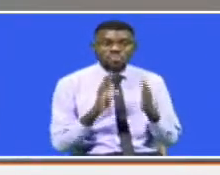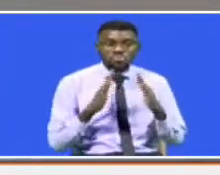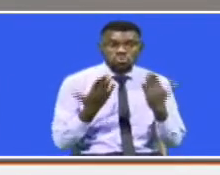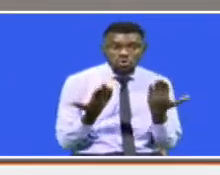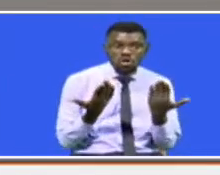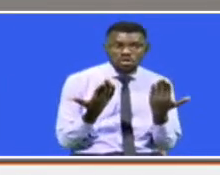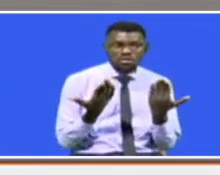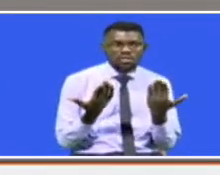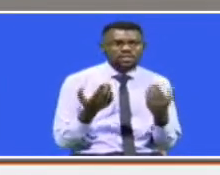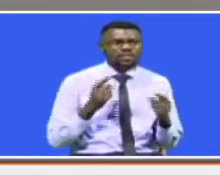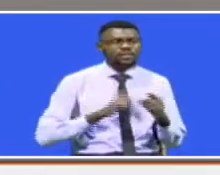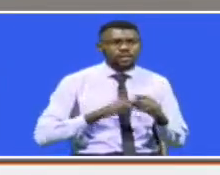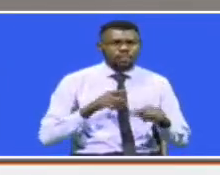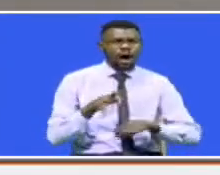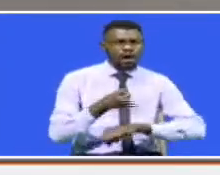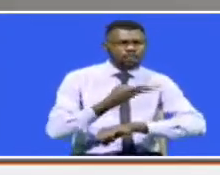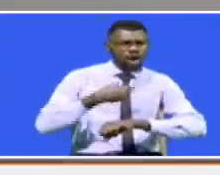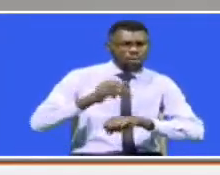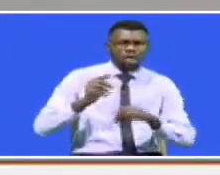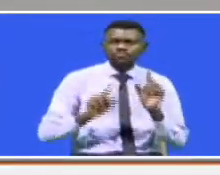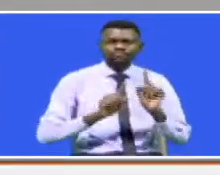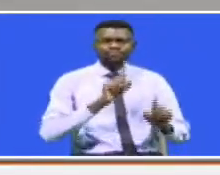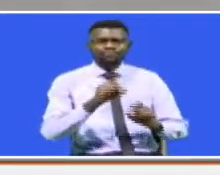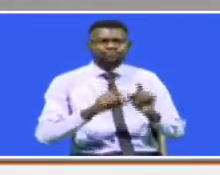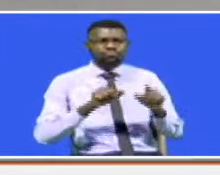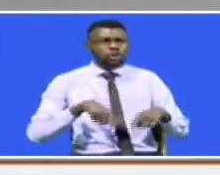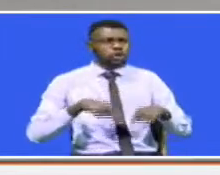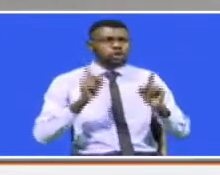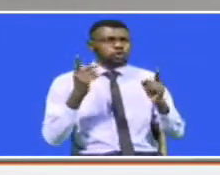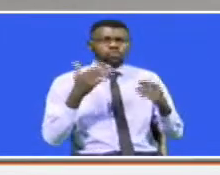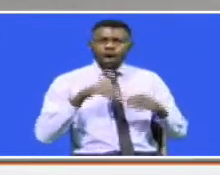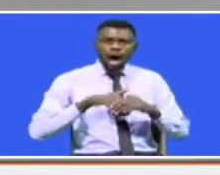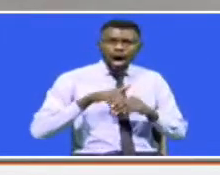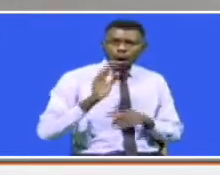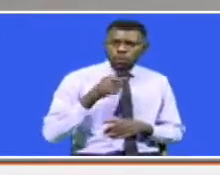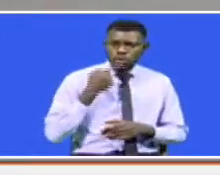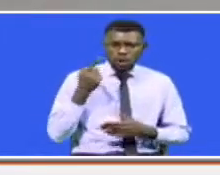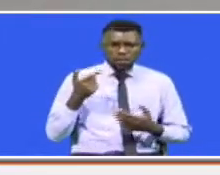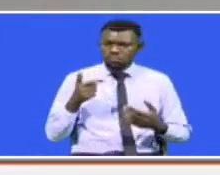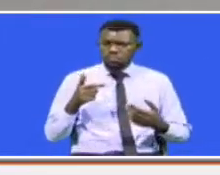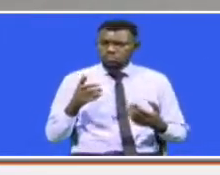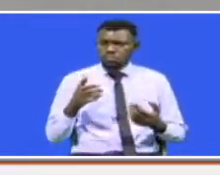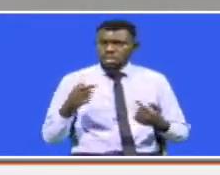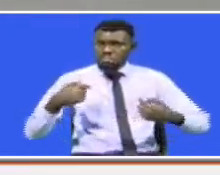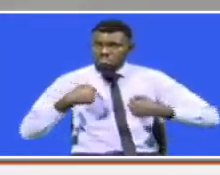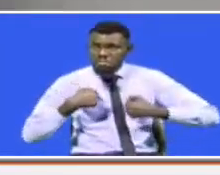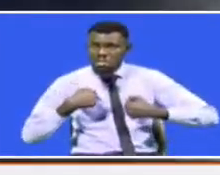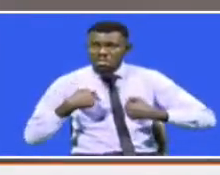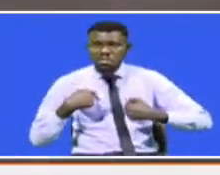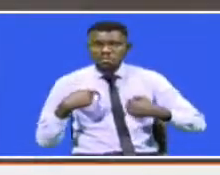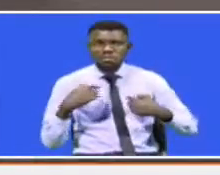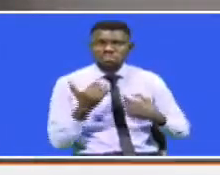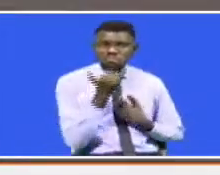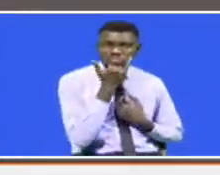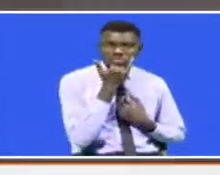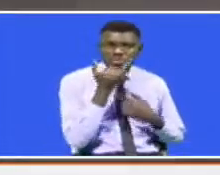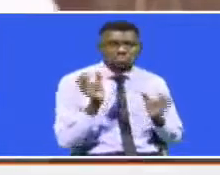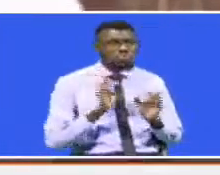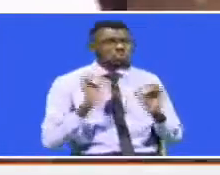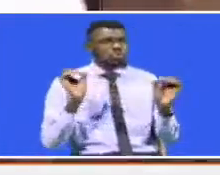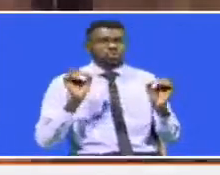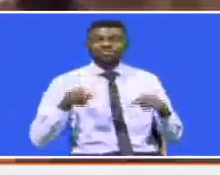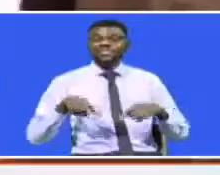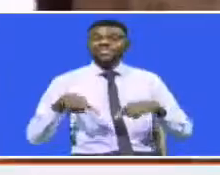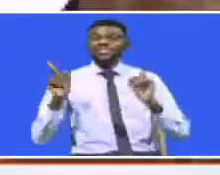after spending almost 4 hours, the MP walked out and said it was not him who committed the offense. Mbai, who claims to be a